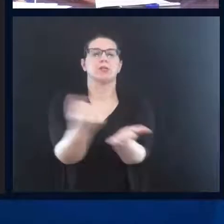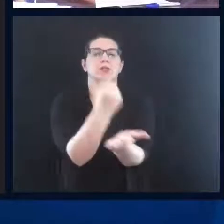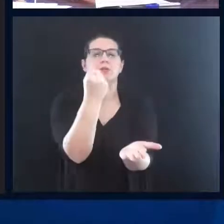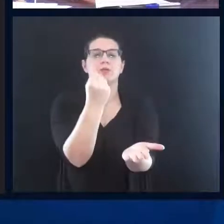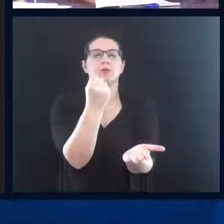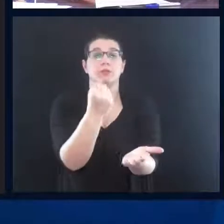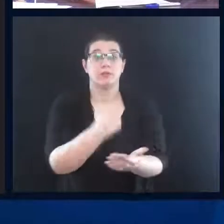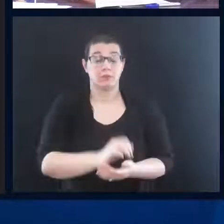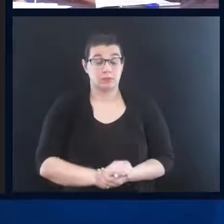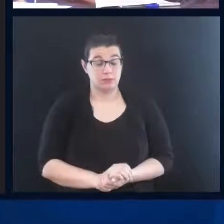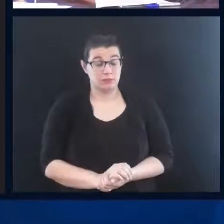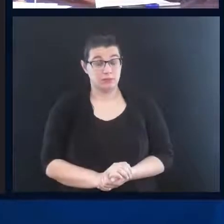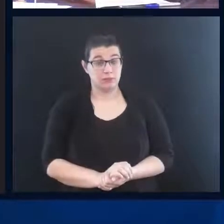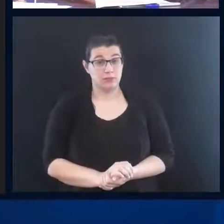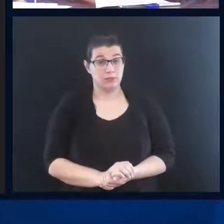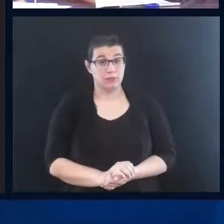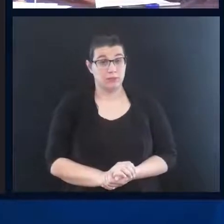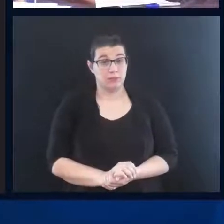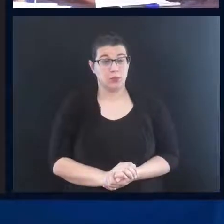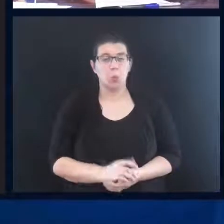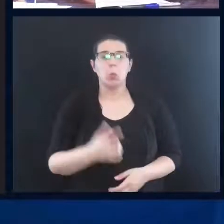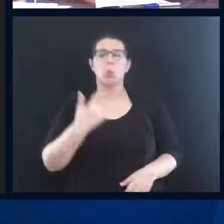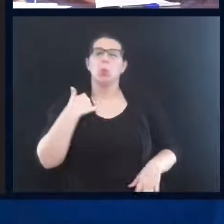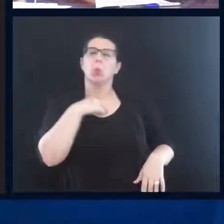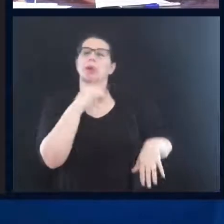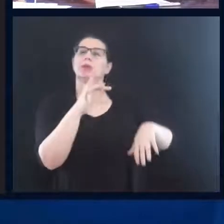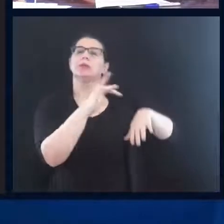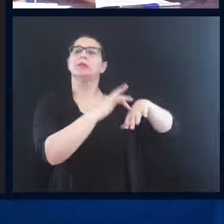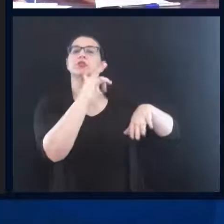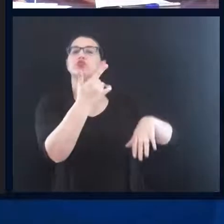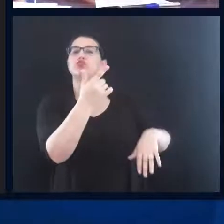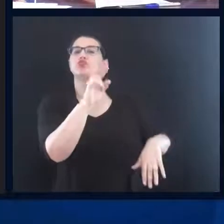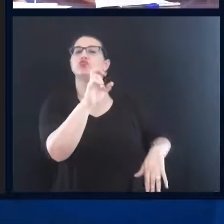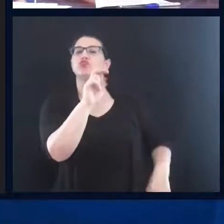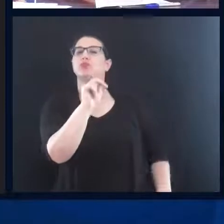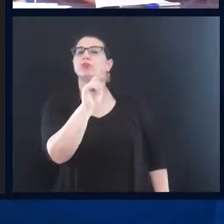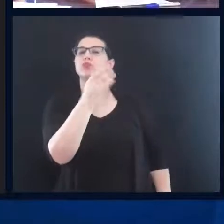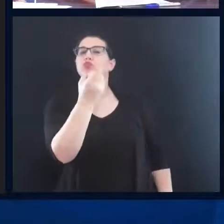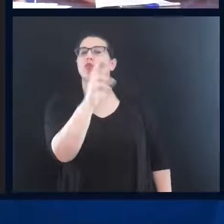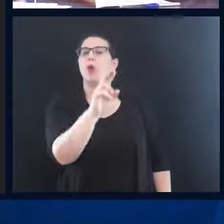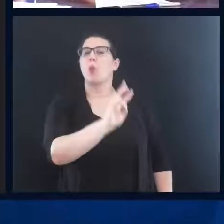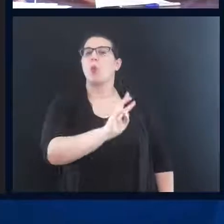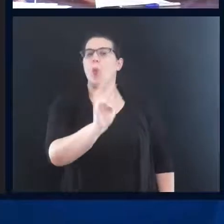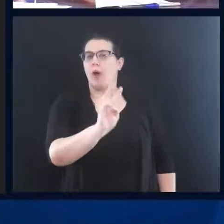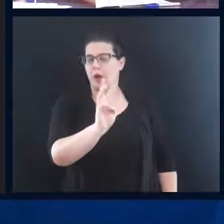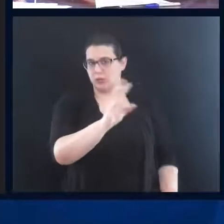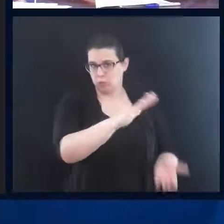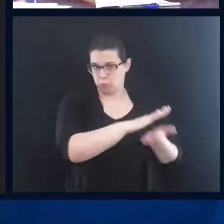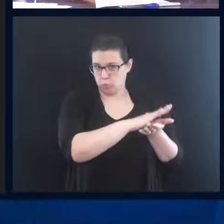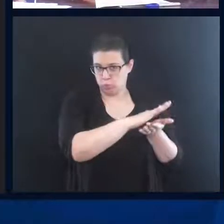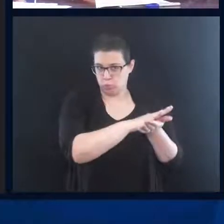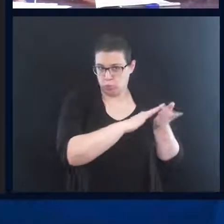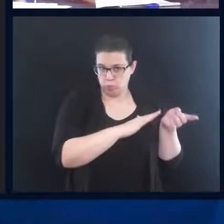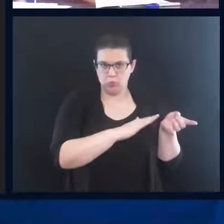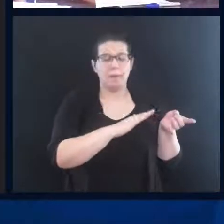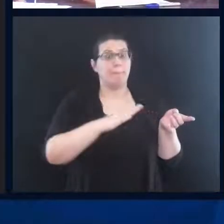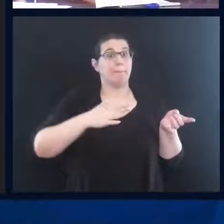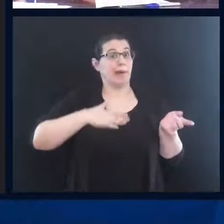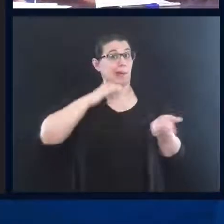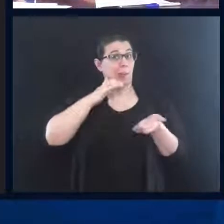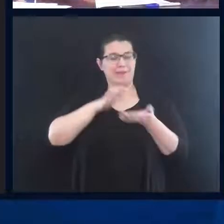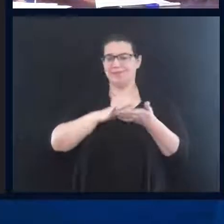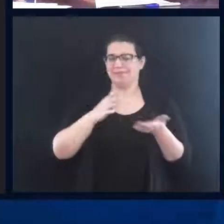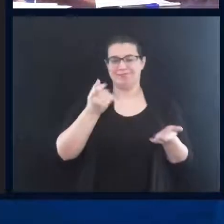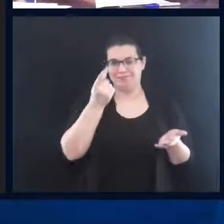know, we went to Greenbrier West, a school that is, according to my wife, you know, I haven't been in